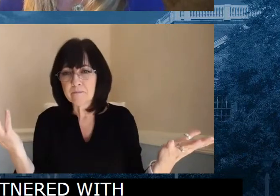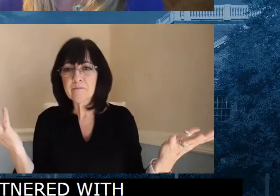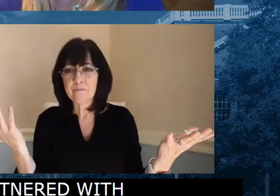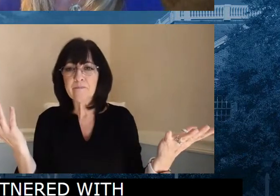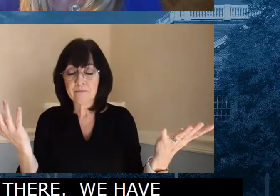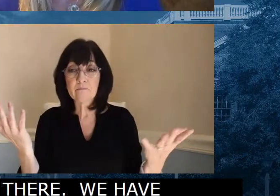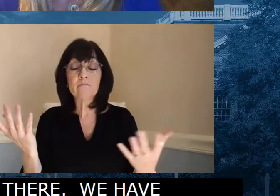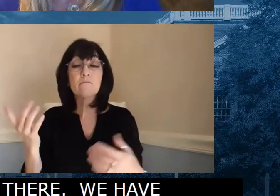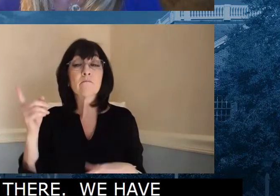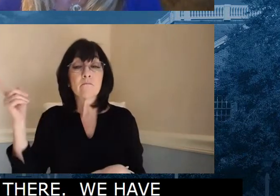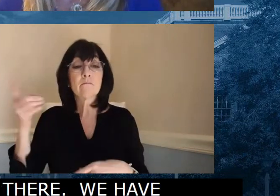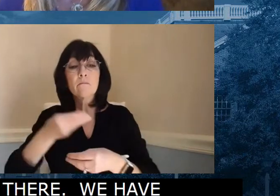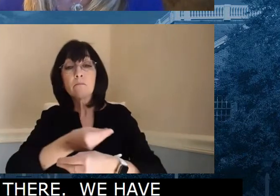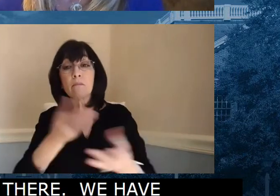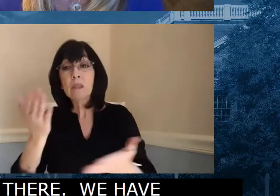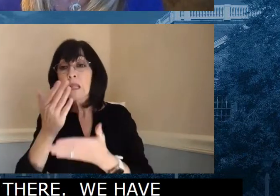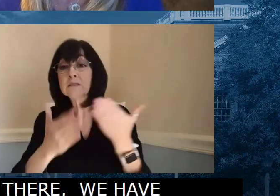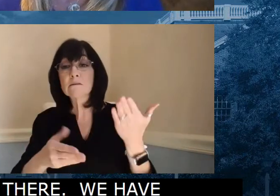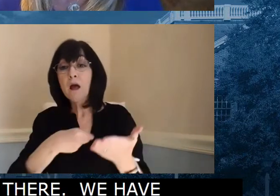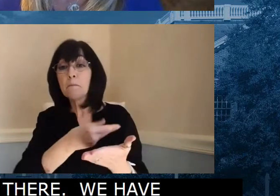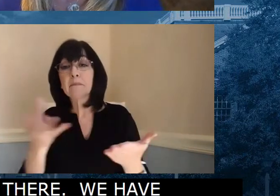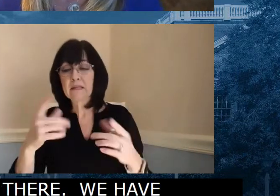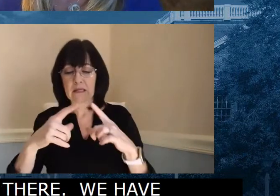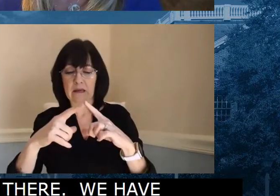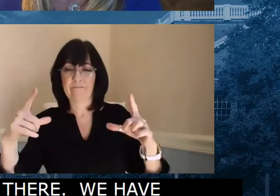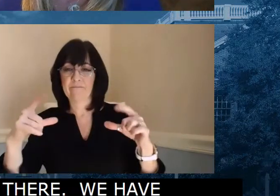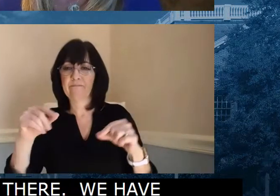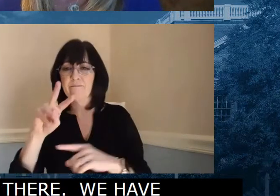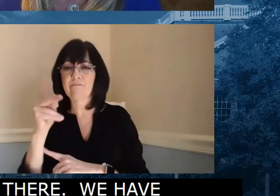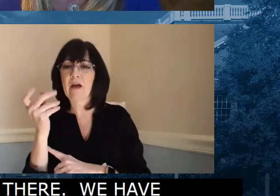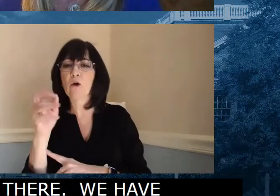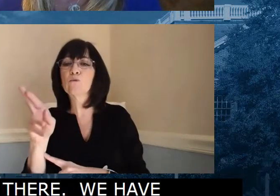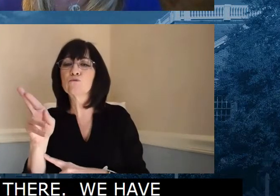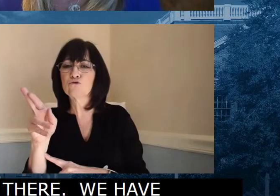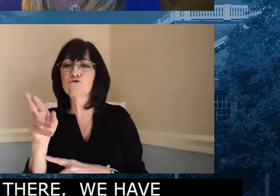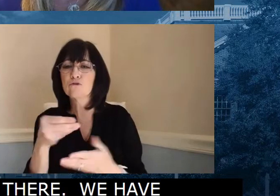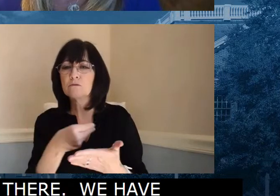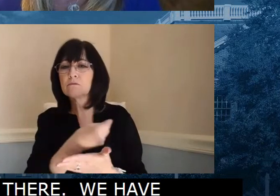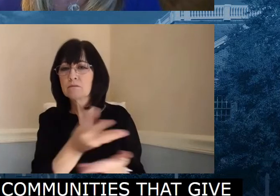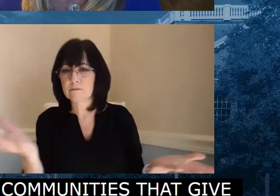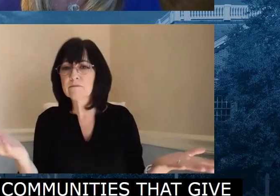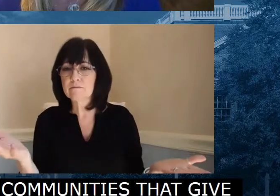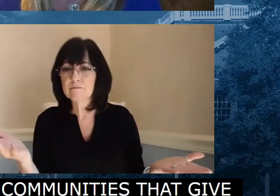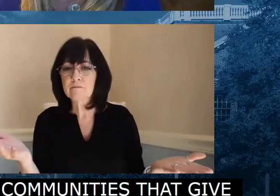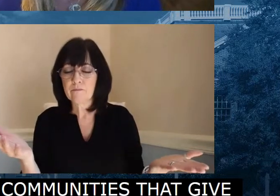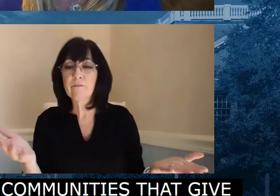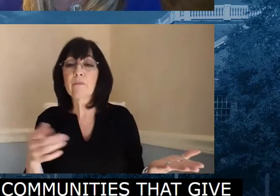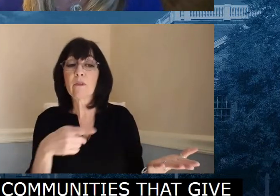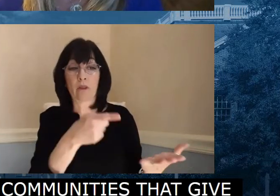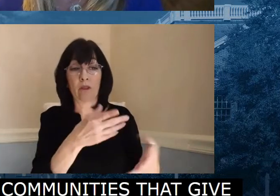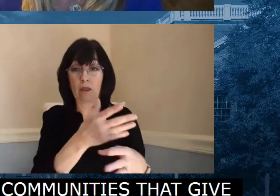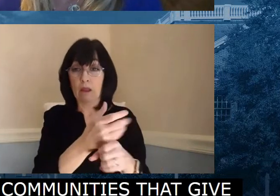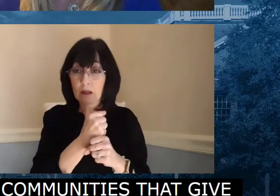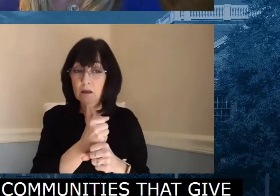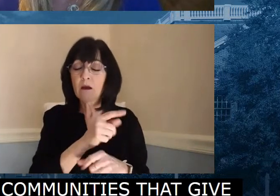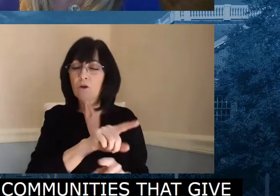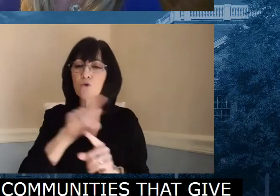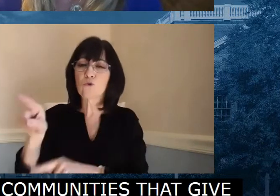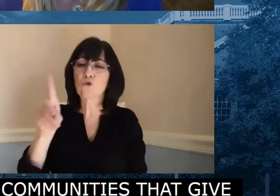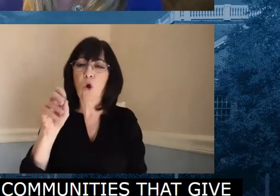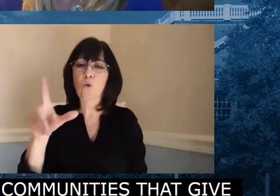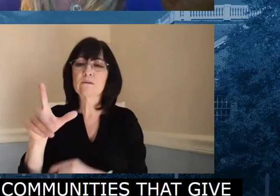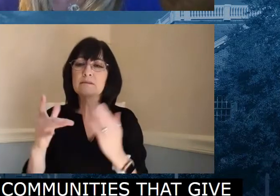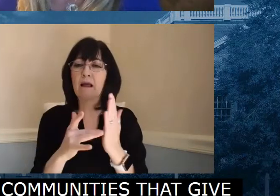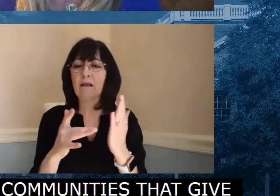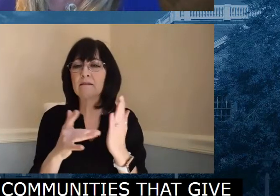vouchers to some of our larger pods, like the curative sites in Wilmington at the Del Tech campus in